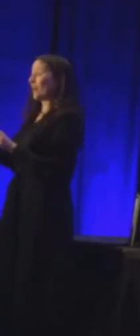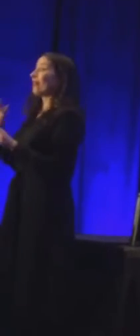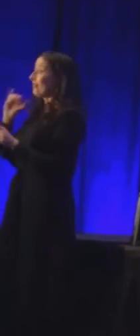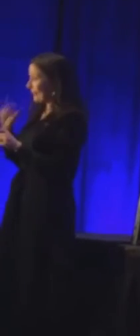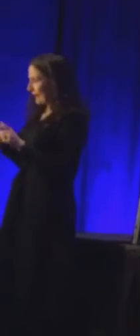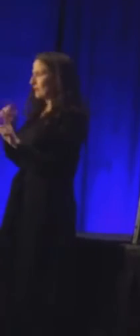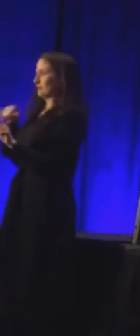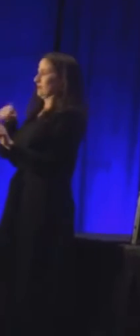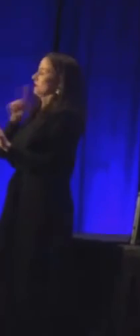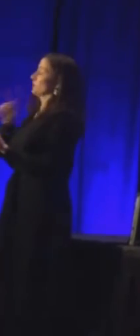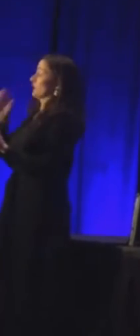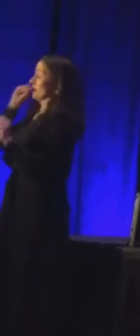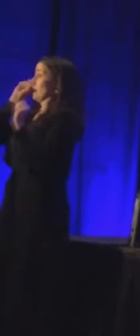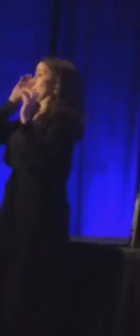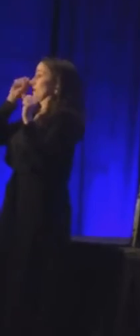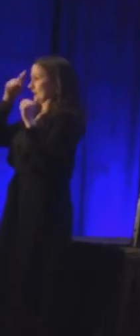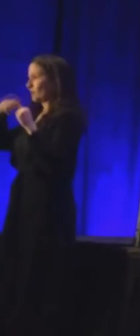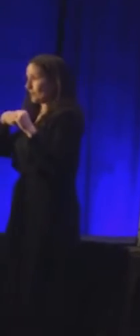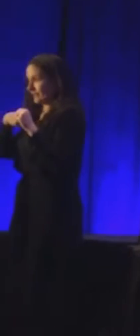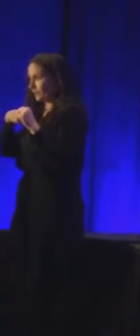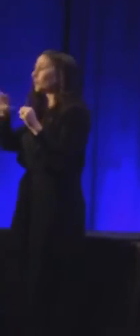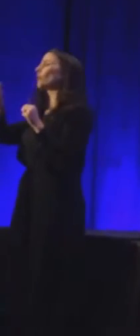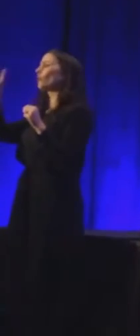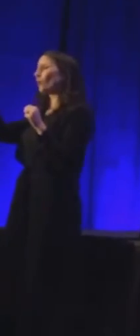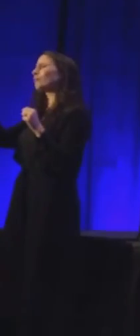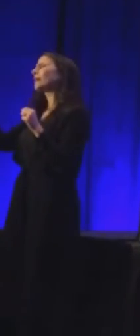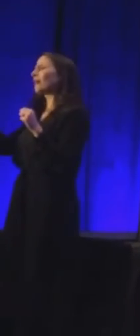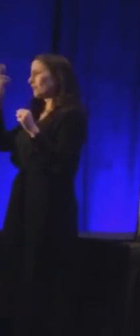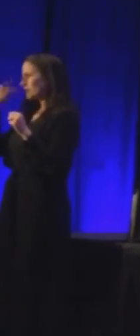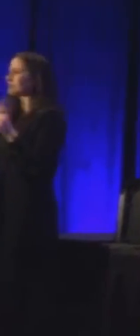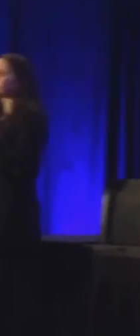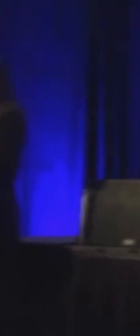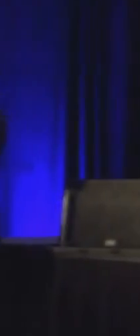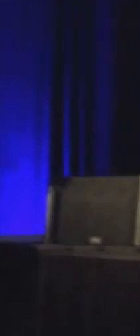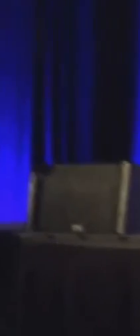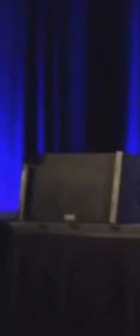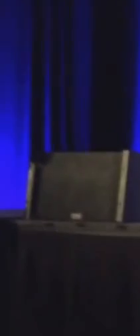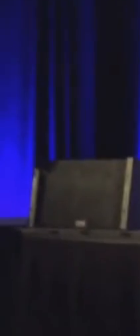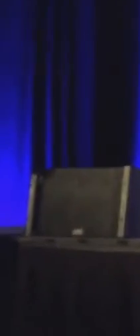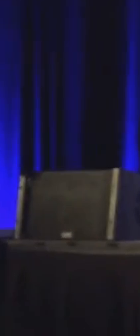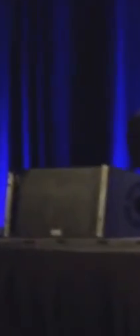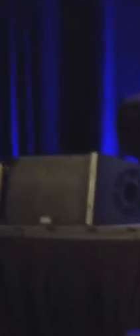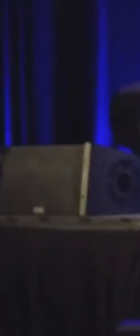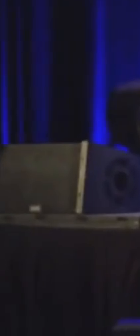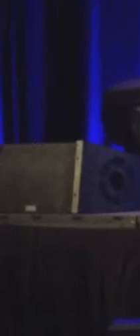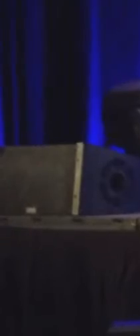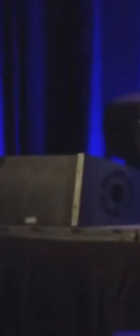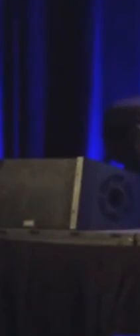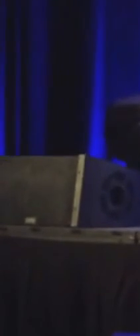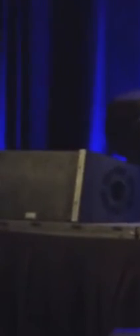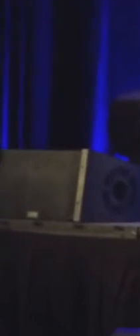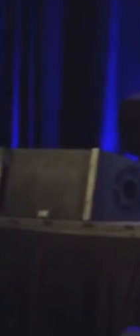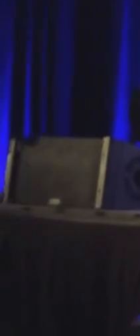really amazing. And one of the other reasons I love coming to these conventions because I'm at my table and I get to interact